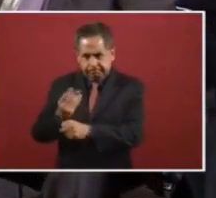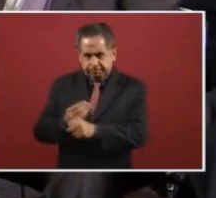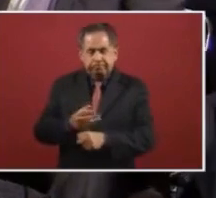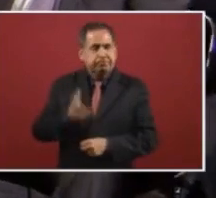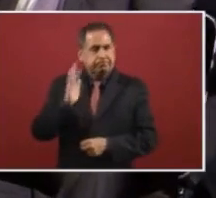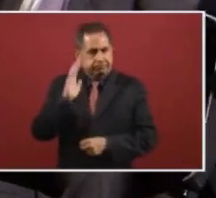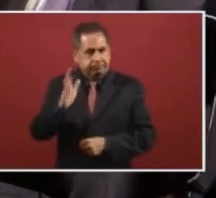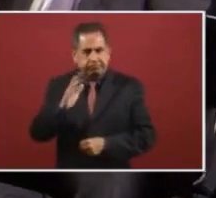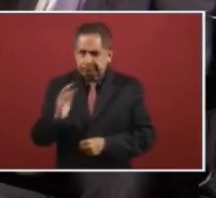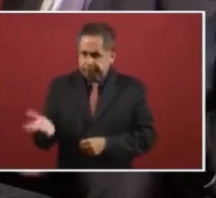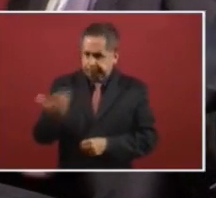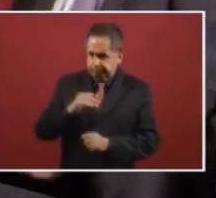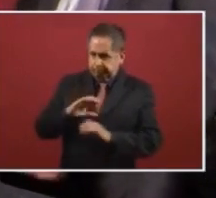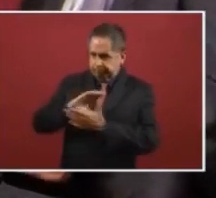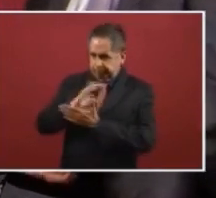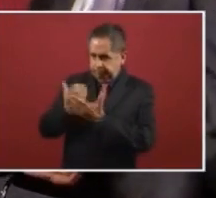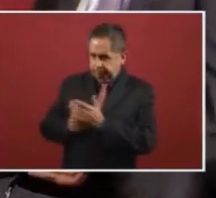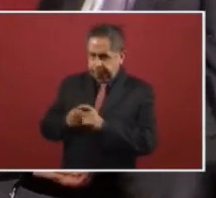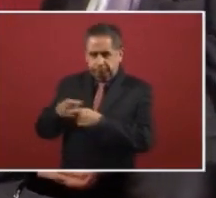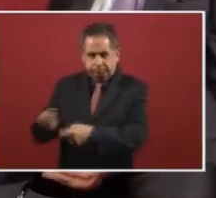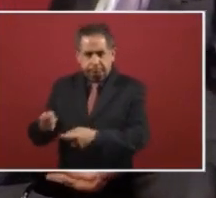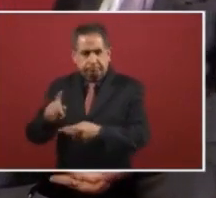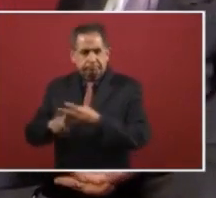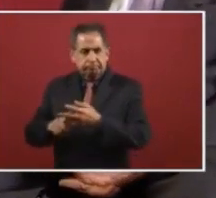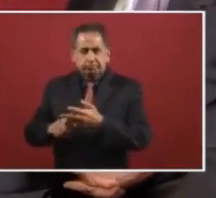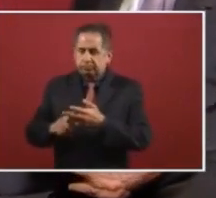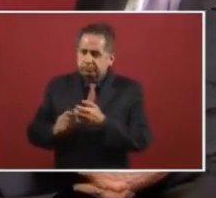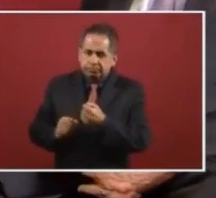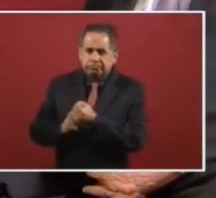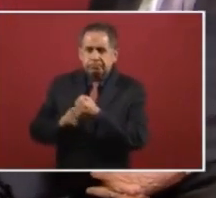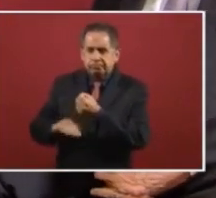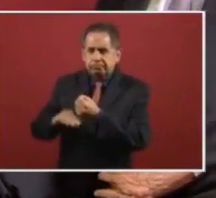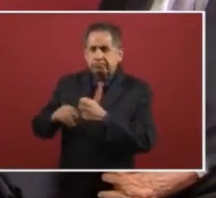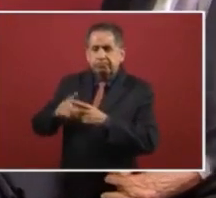All these things that are being done have already been contracted